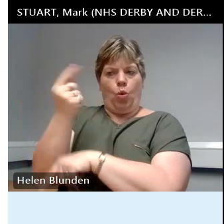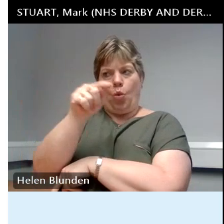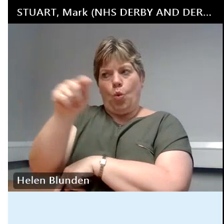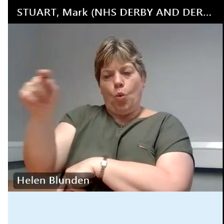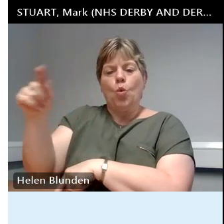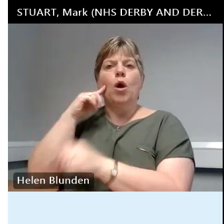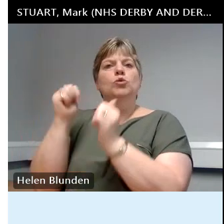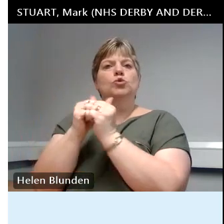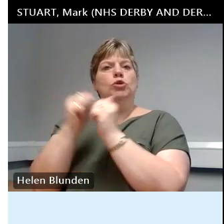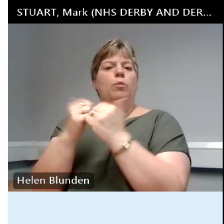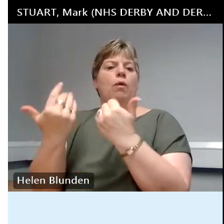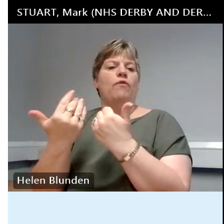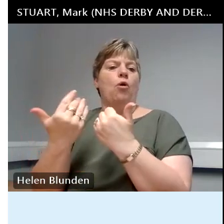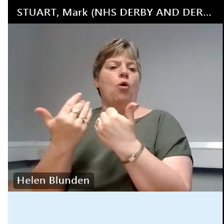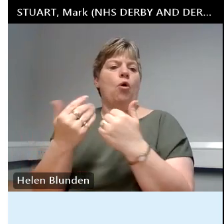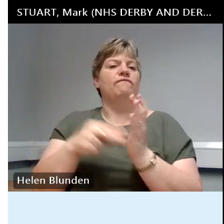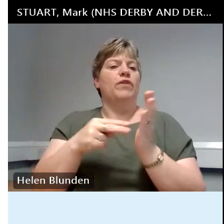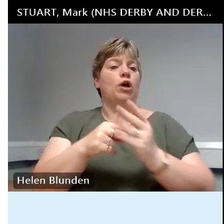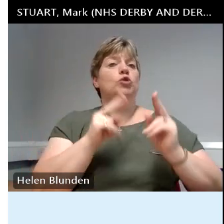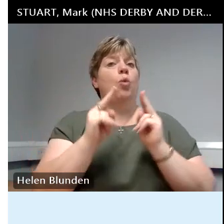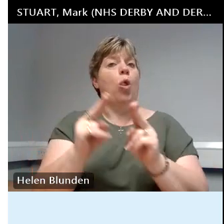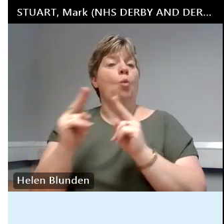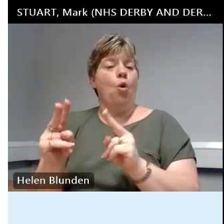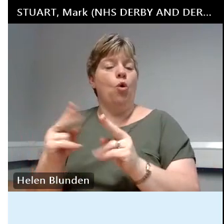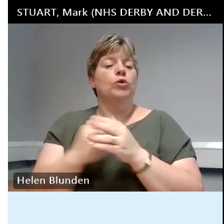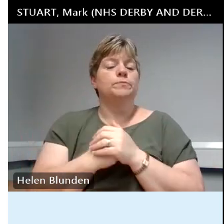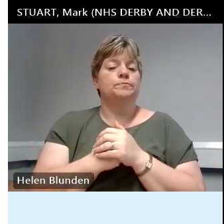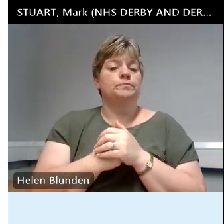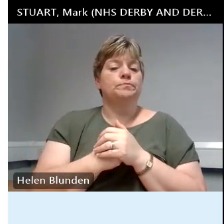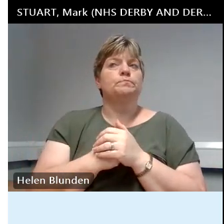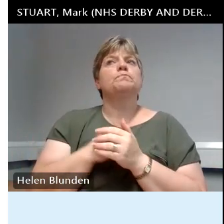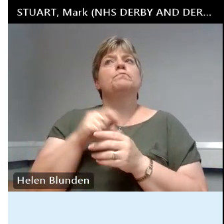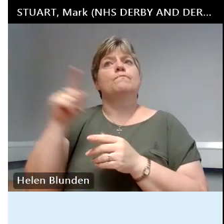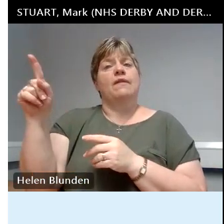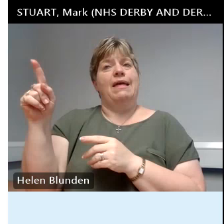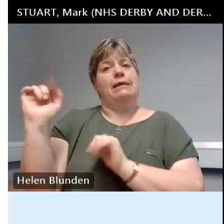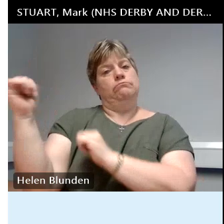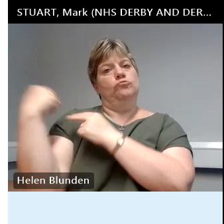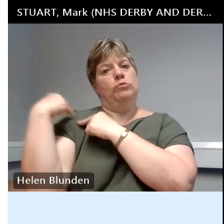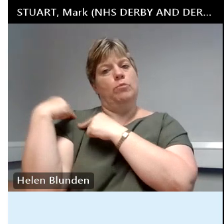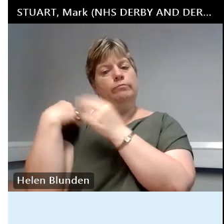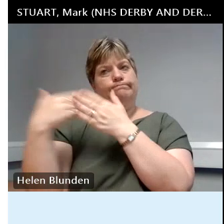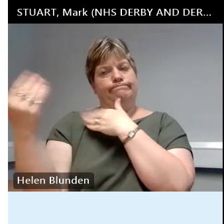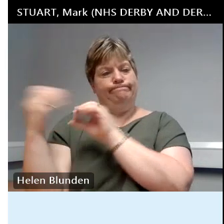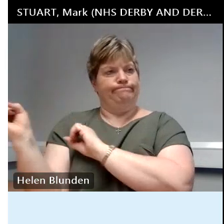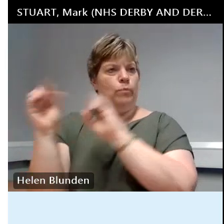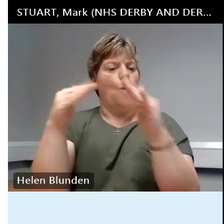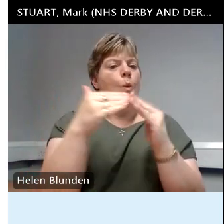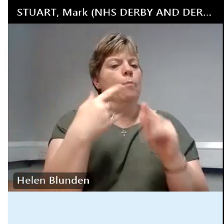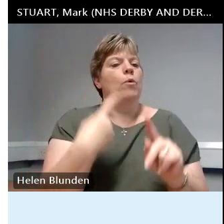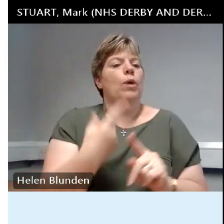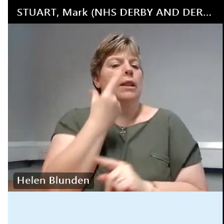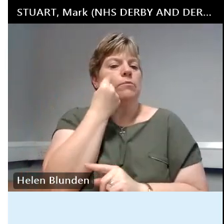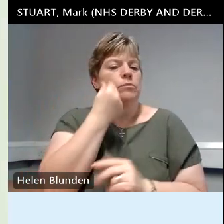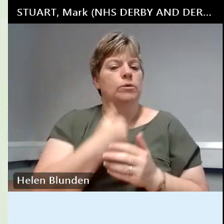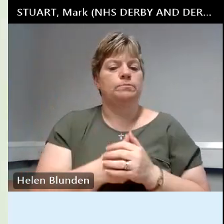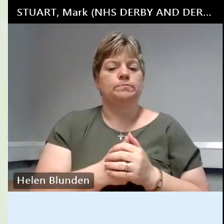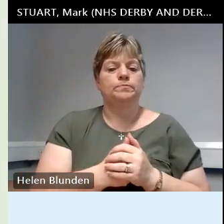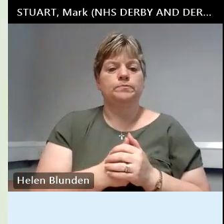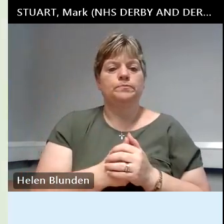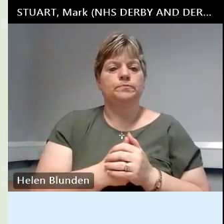team. If appropriate, that referral would happen and they'd work to get you home as quickly as possible.